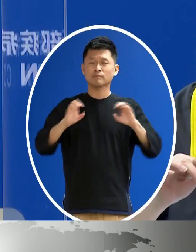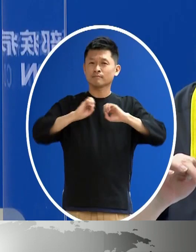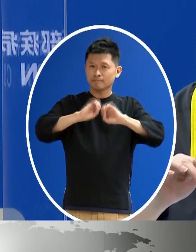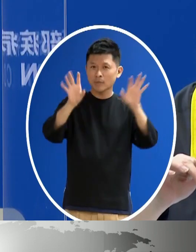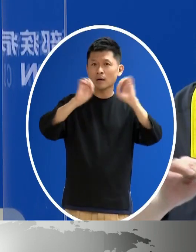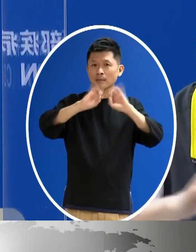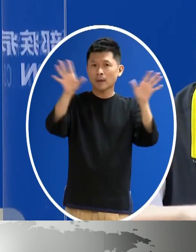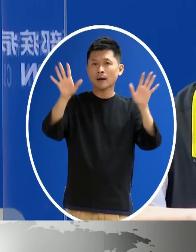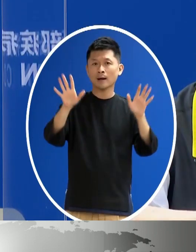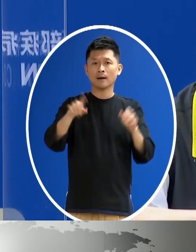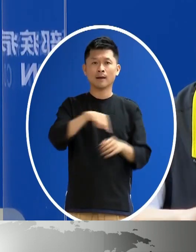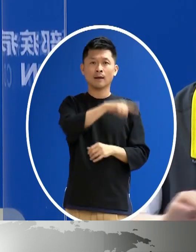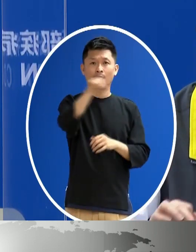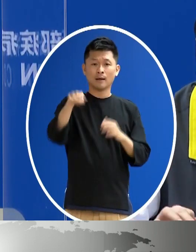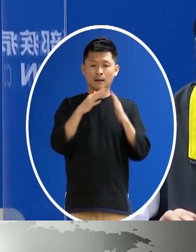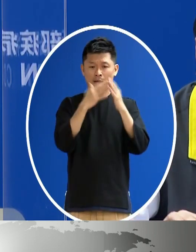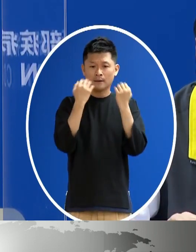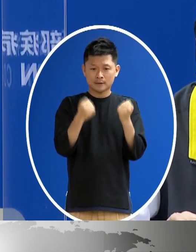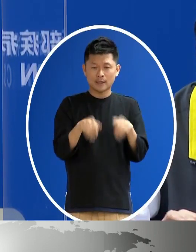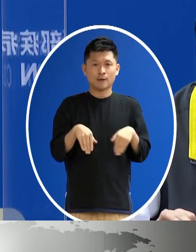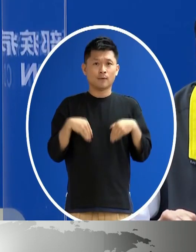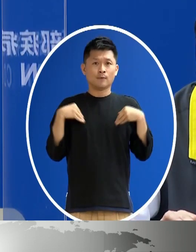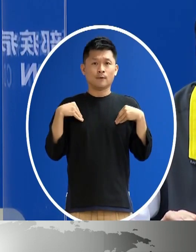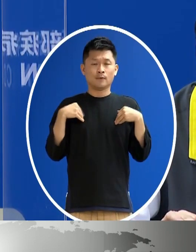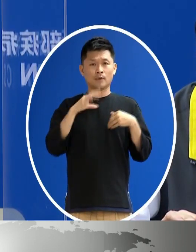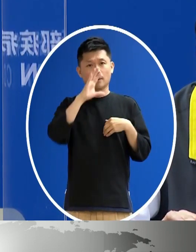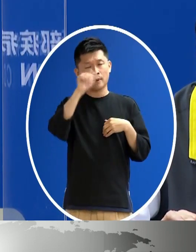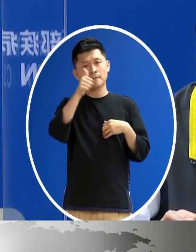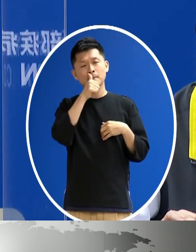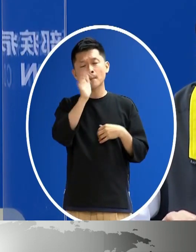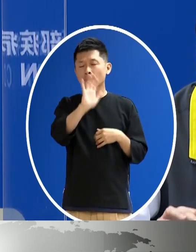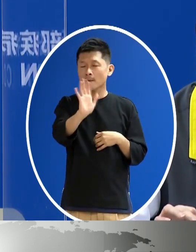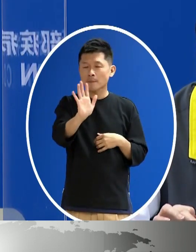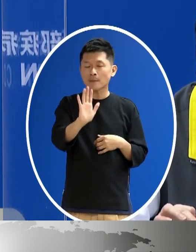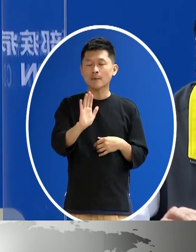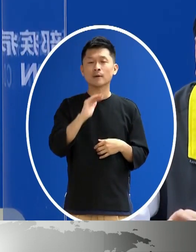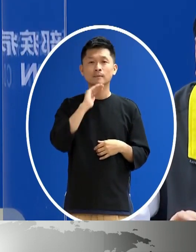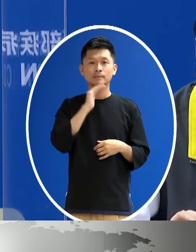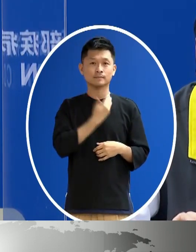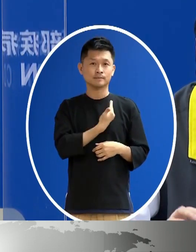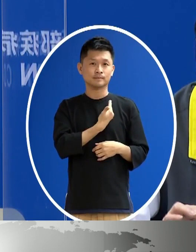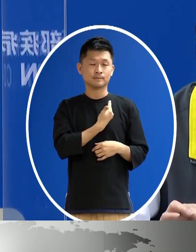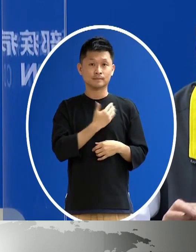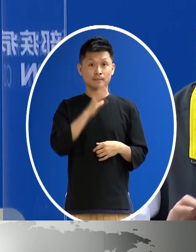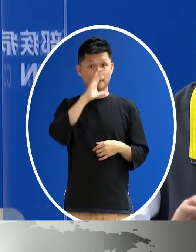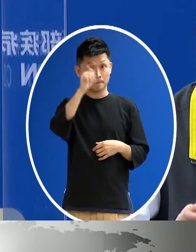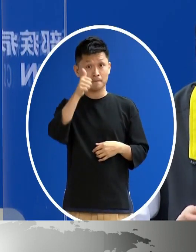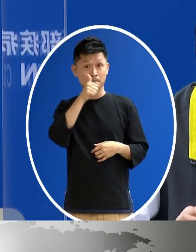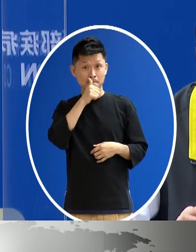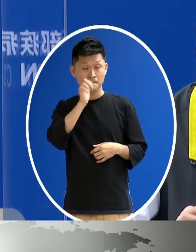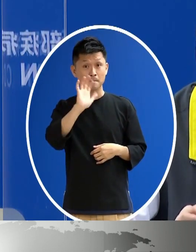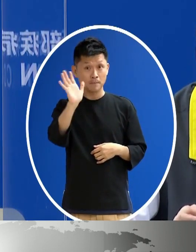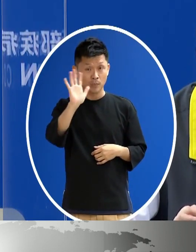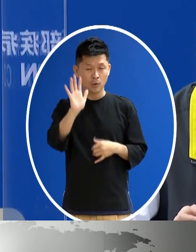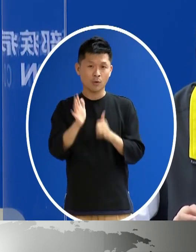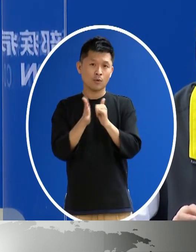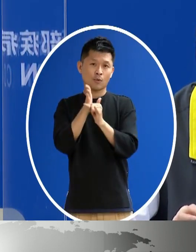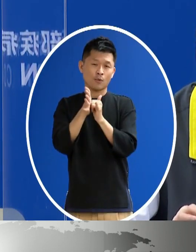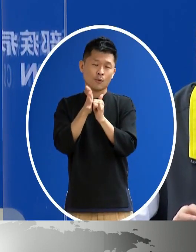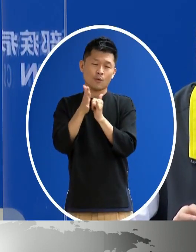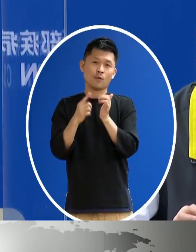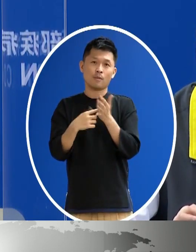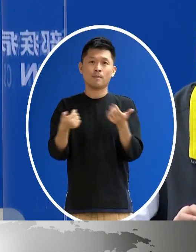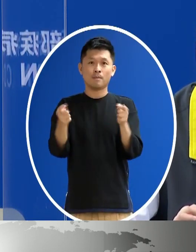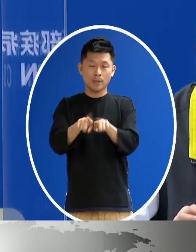passengers. During this period of time, we're asking people to please stay home, don't travel to your hometowns. Not going back this year is the